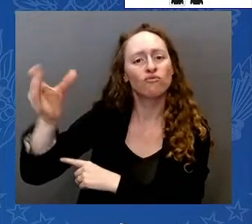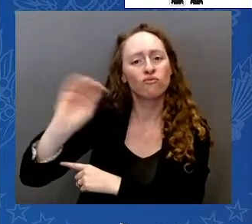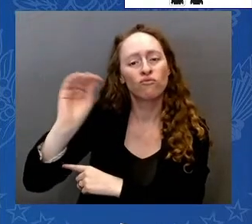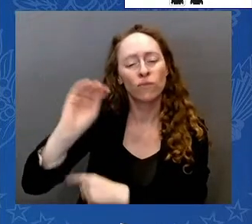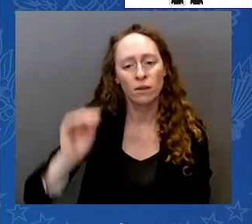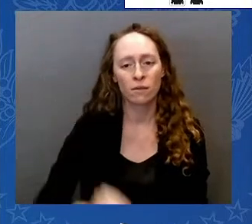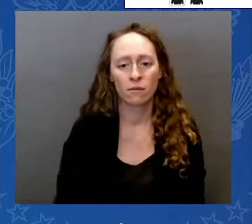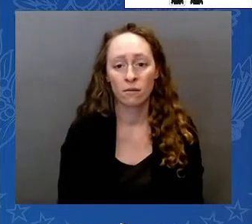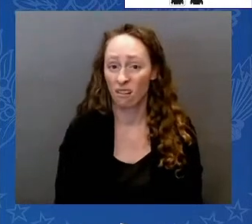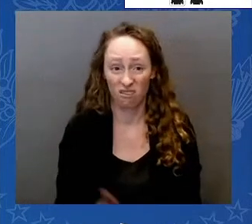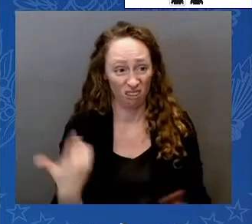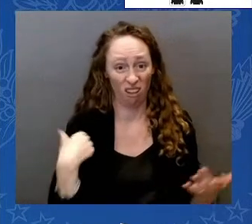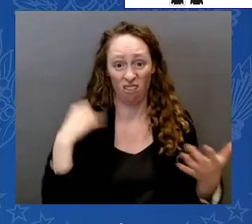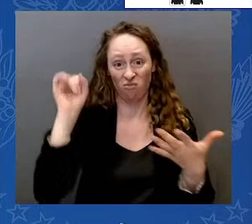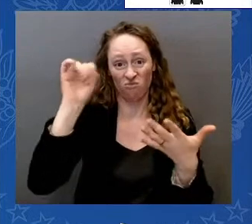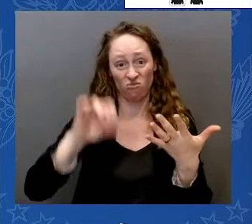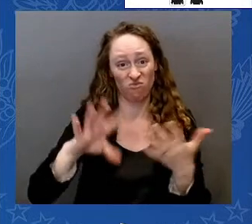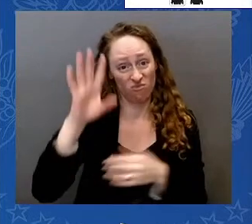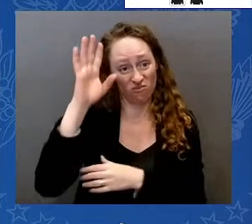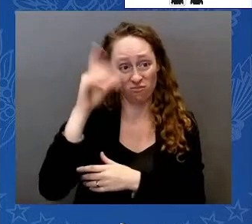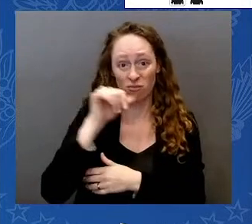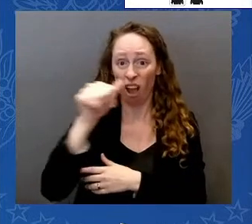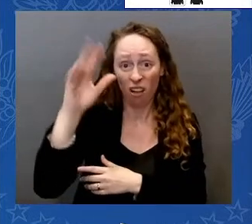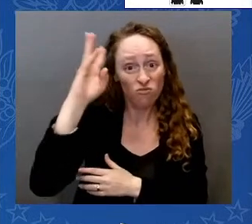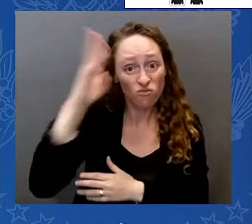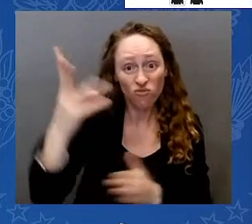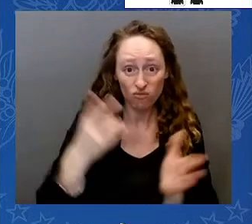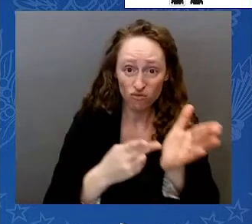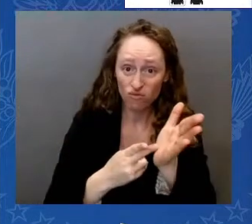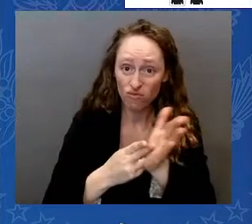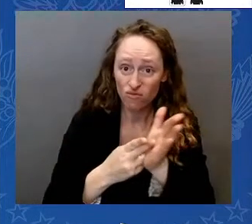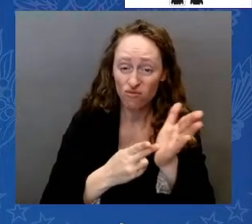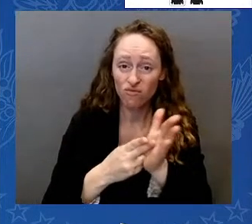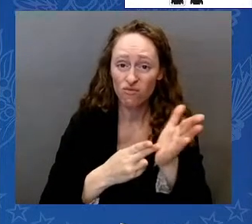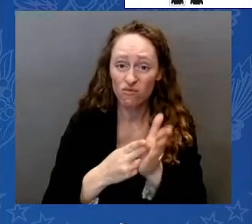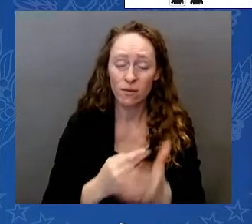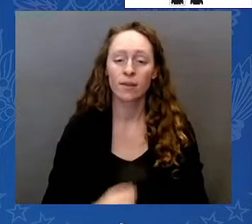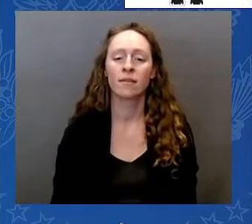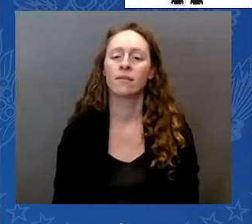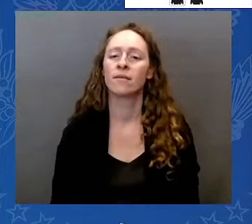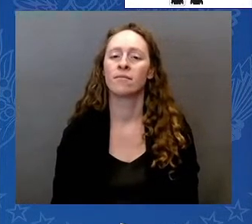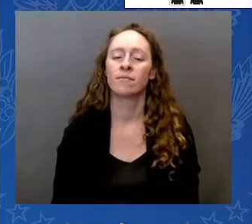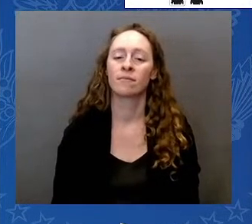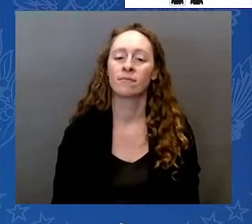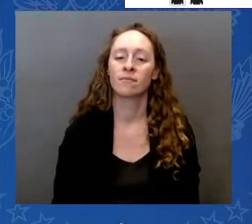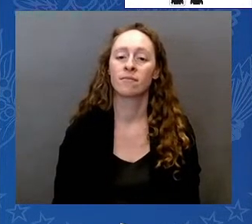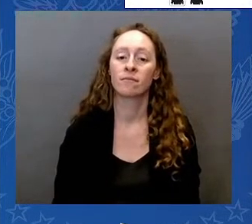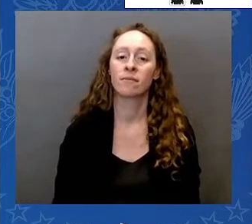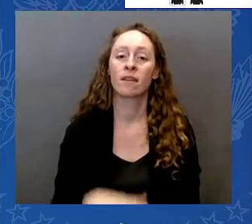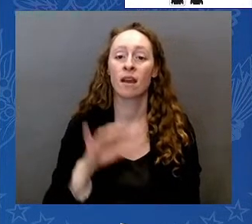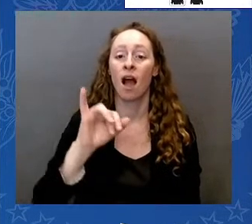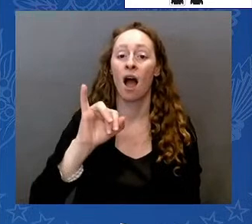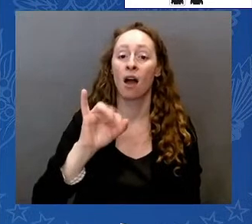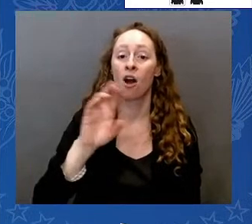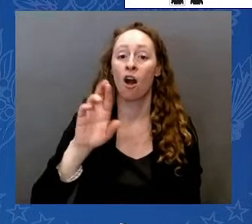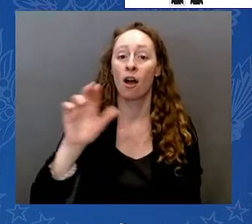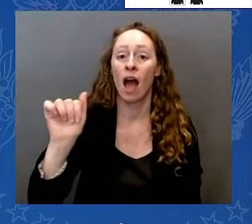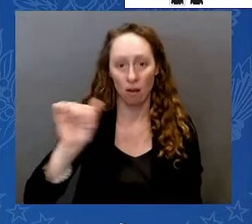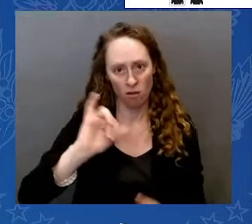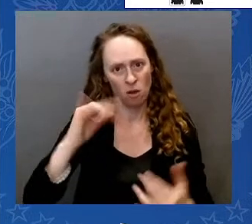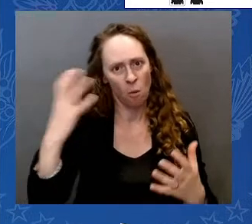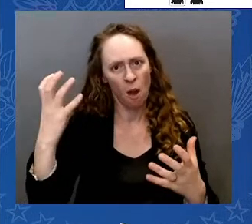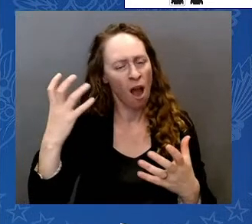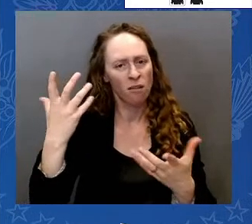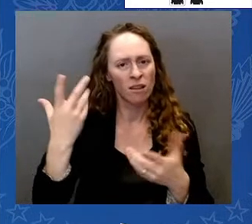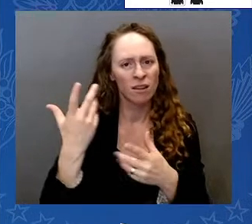And folks, it's not just the Inflation Reduction Act. They're coming after your Social Security and Medicare as well. I know that sounds bizarre, but look it